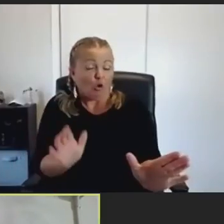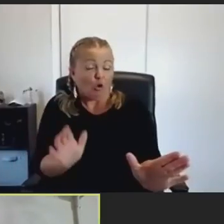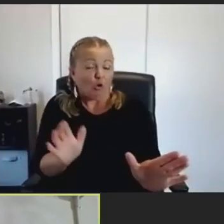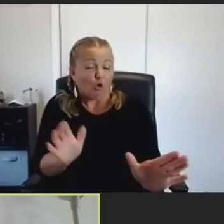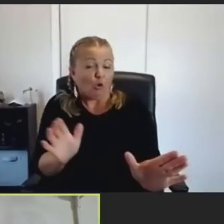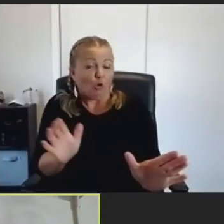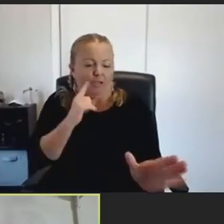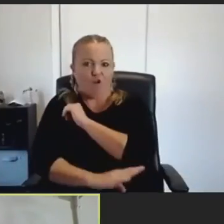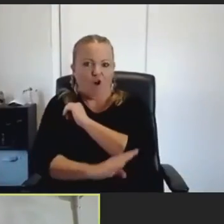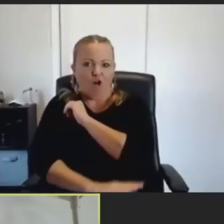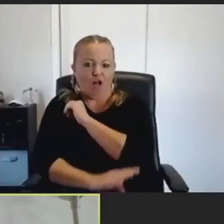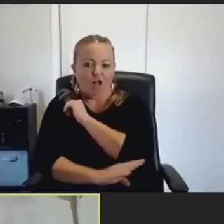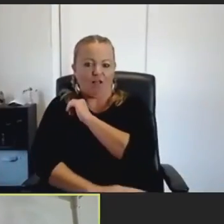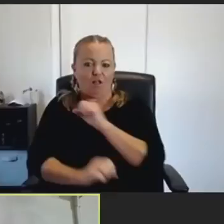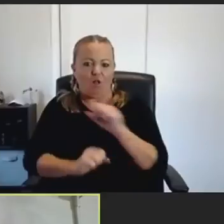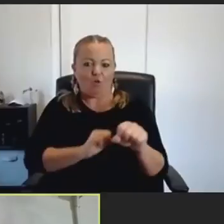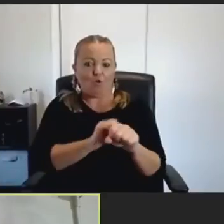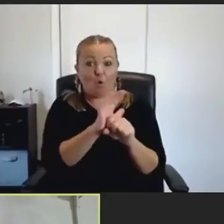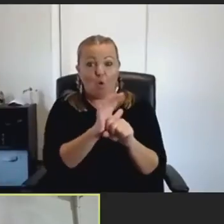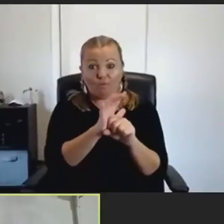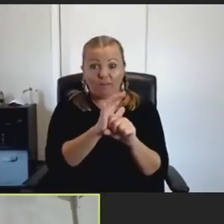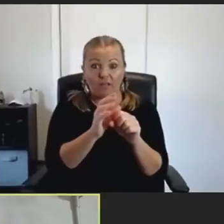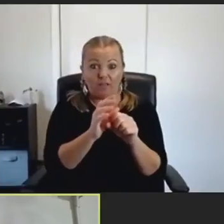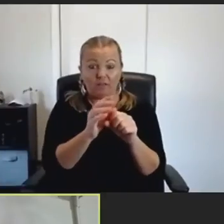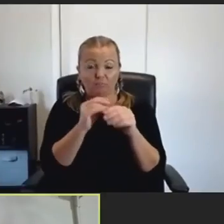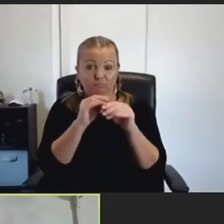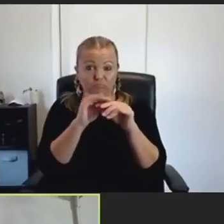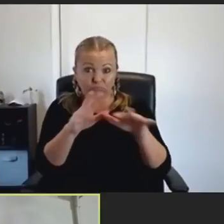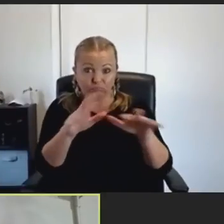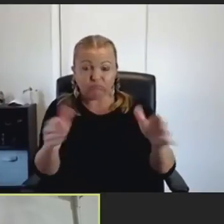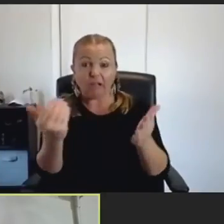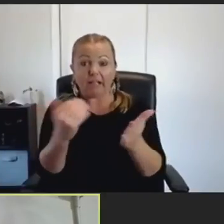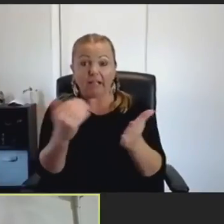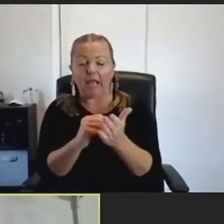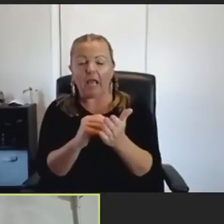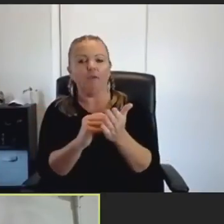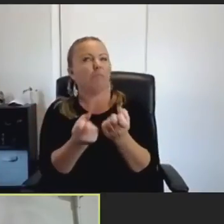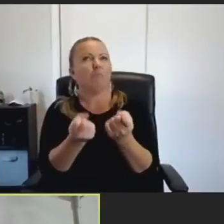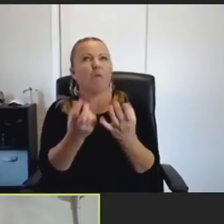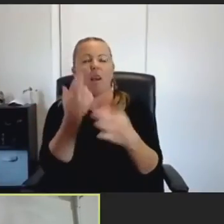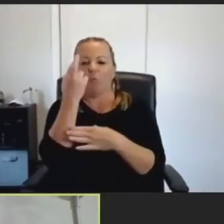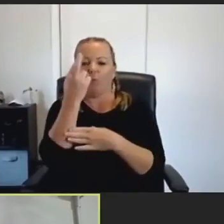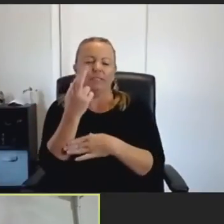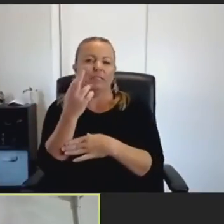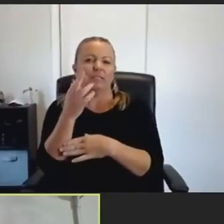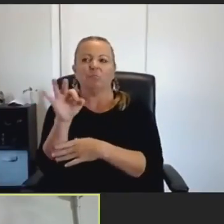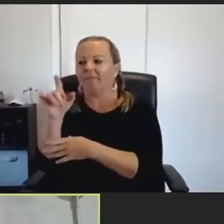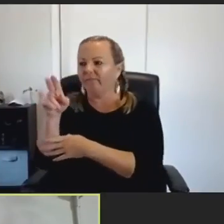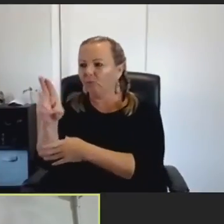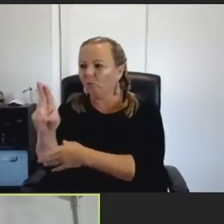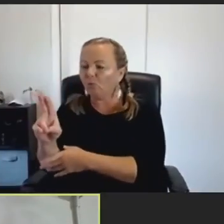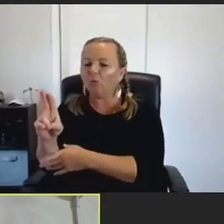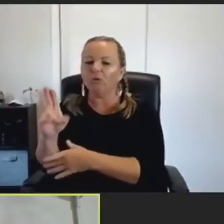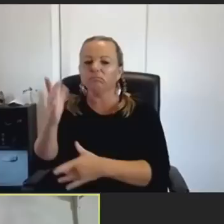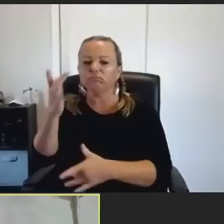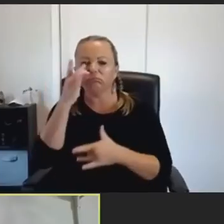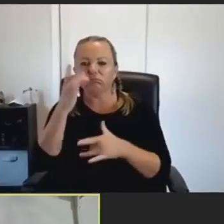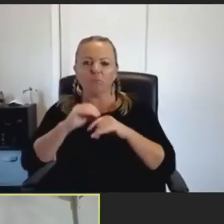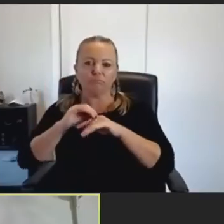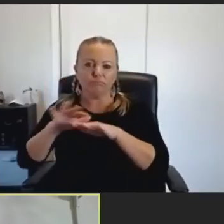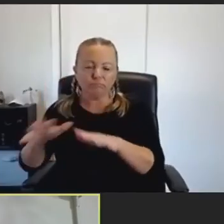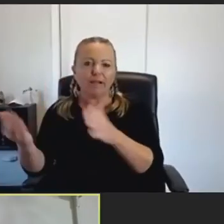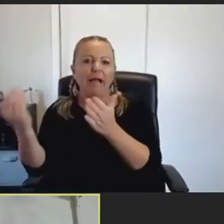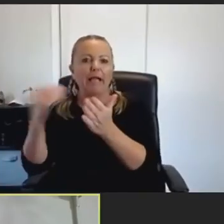be a surge in COVID cases for lots of reasons. It's also the time that we're going to see a surge in flu virus because that happens every